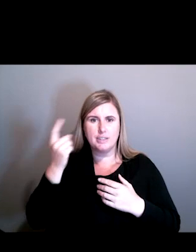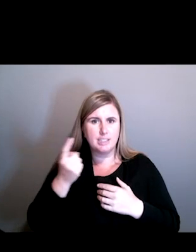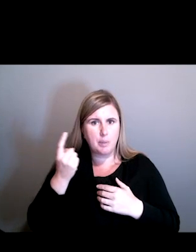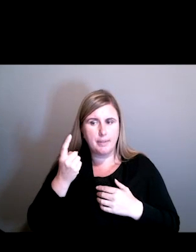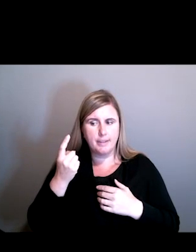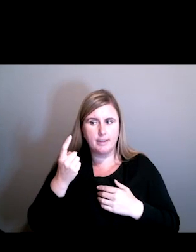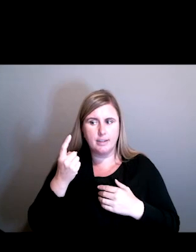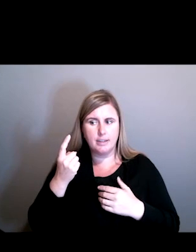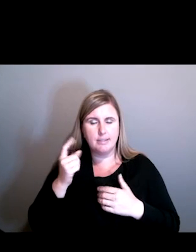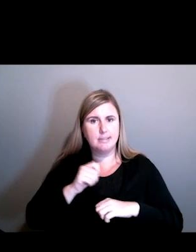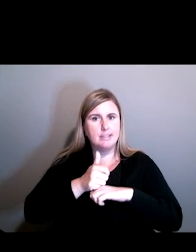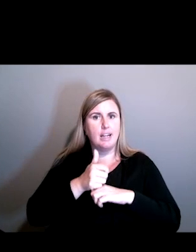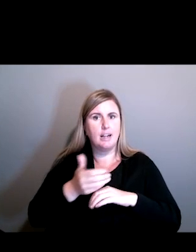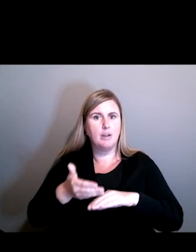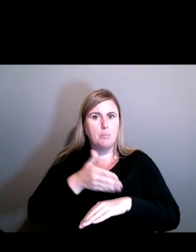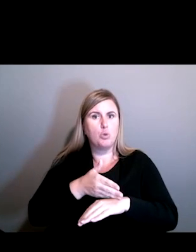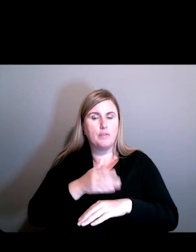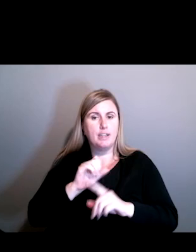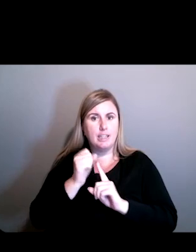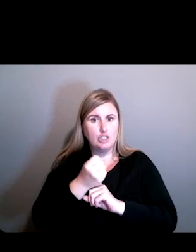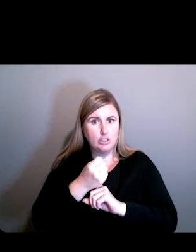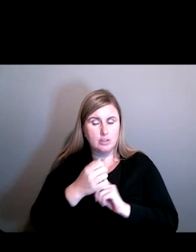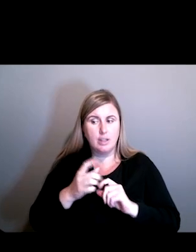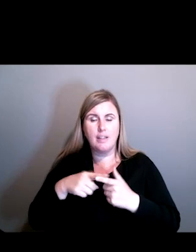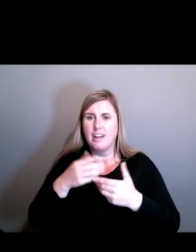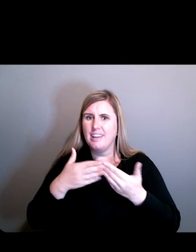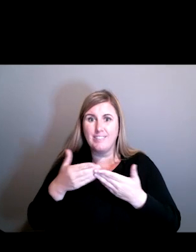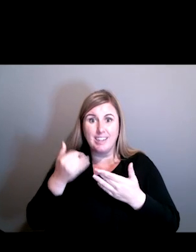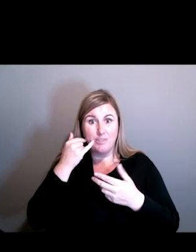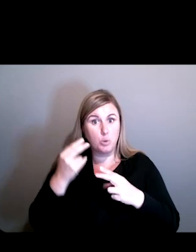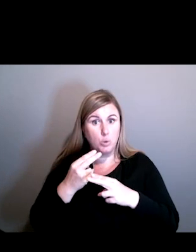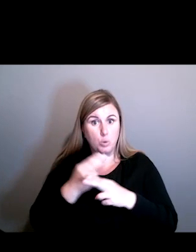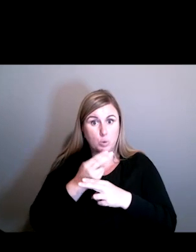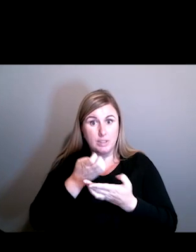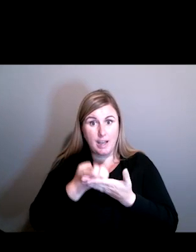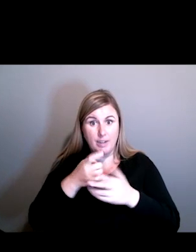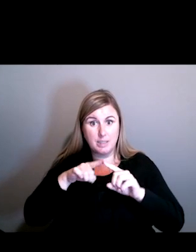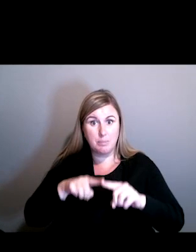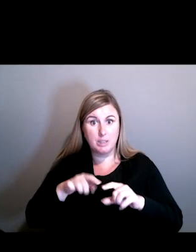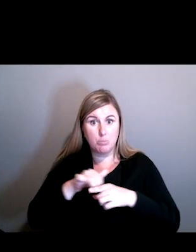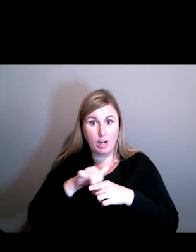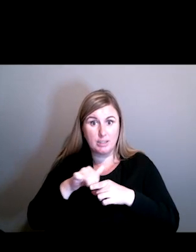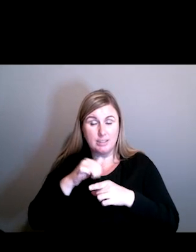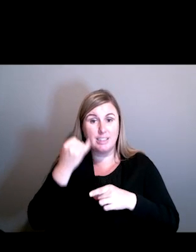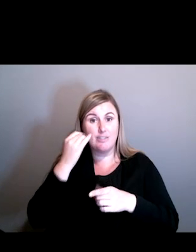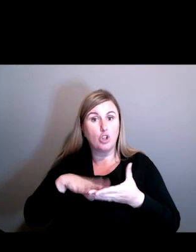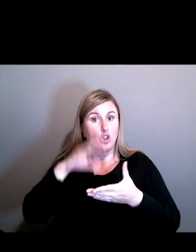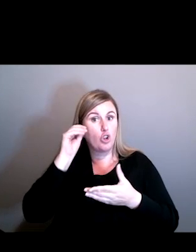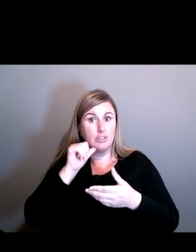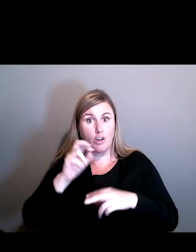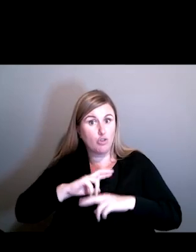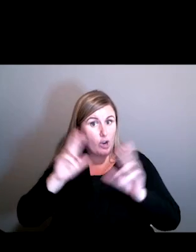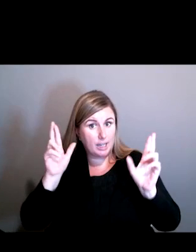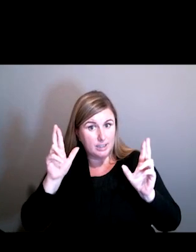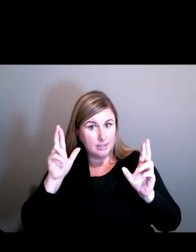is something that is a set of improving conditions, then even if you use evidence-based practices,